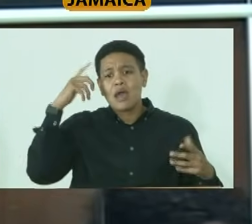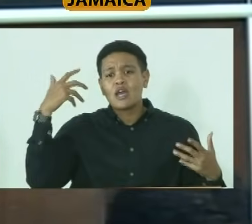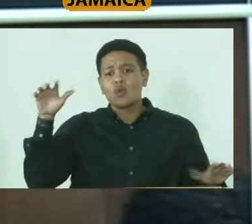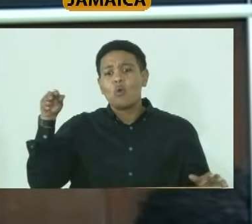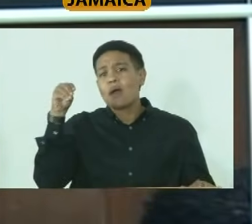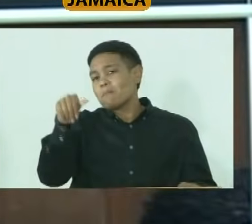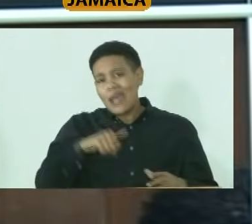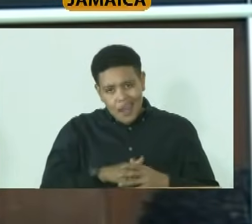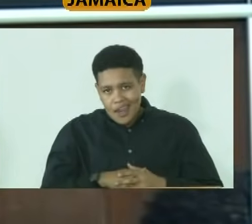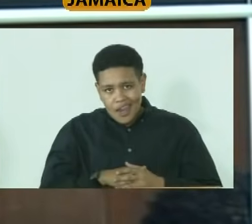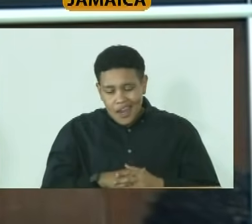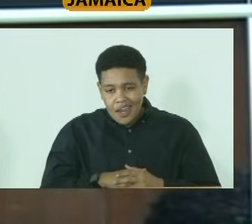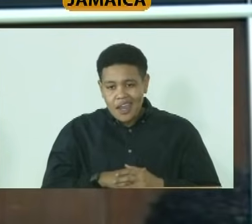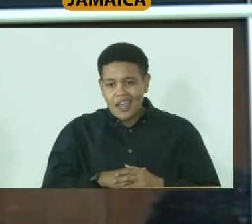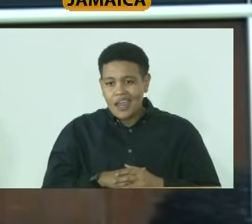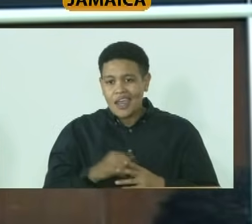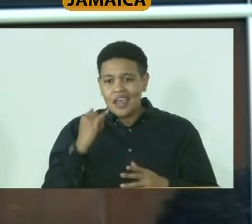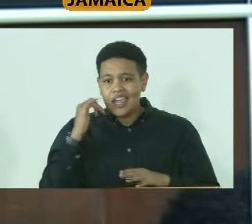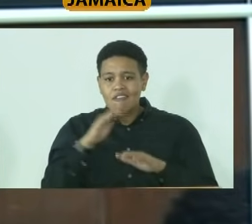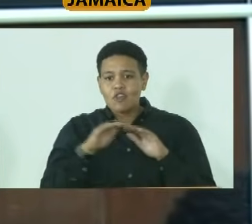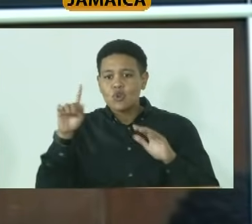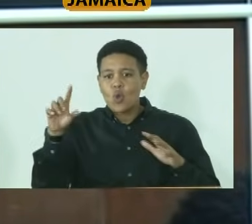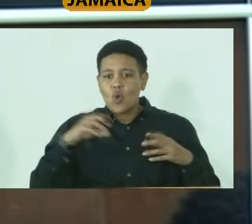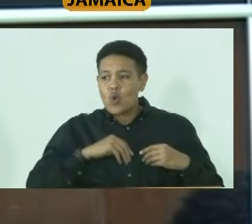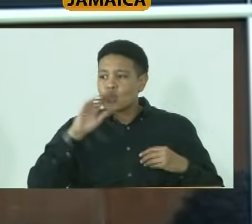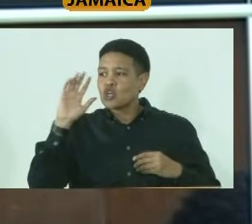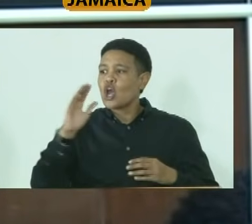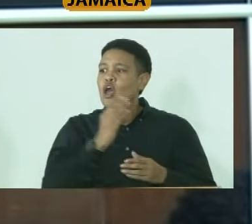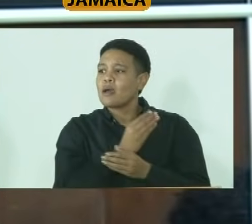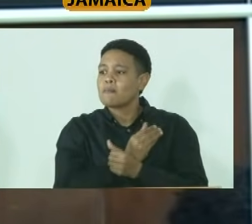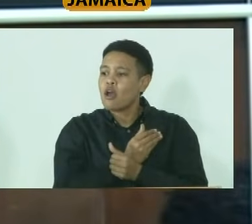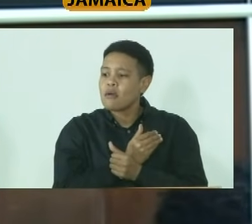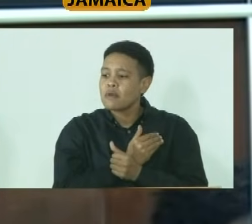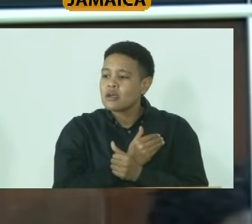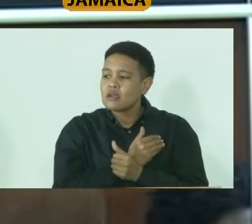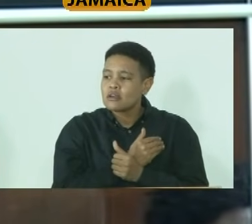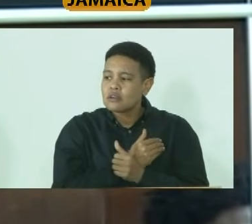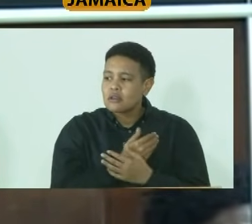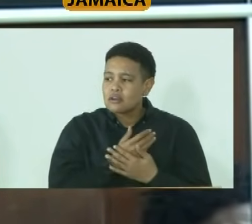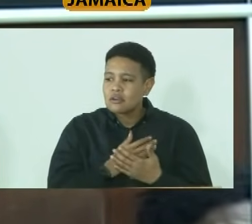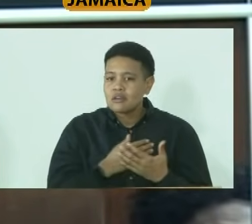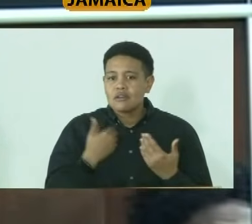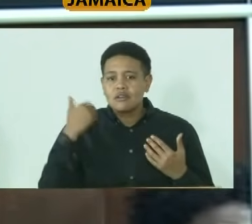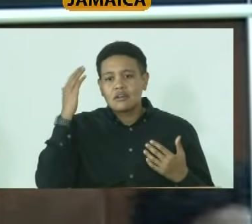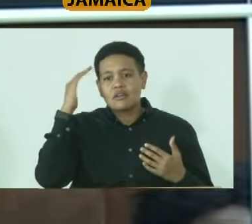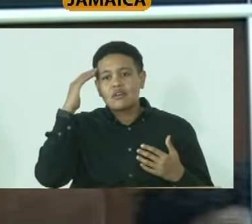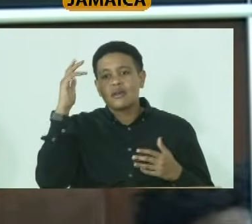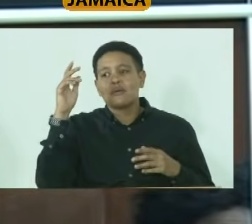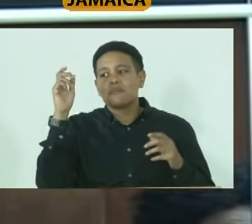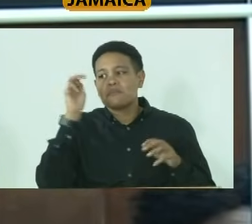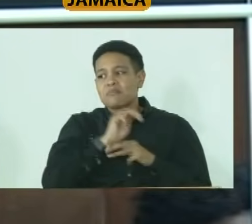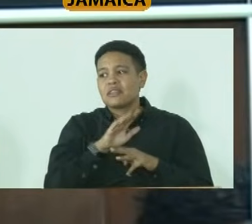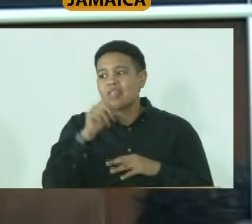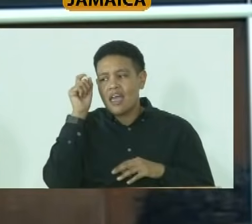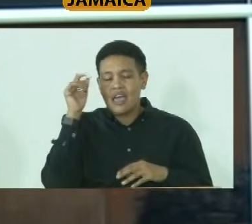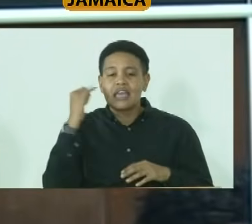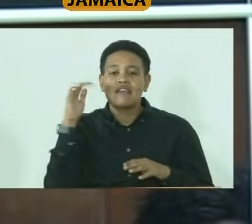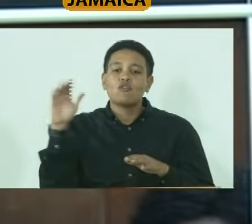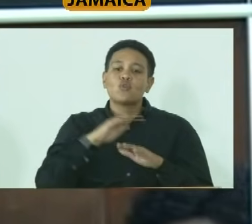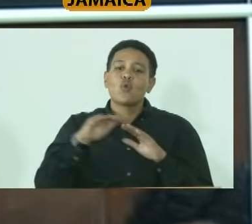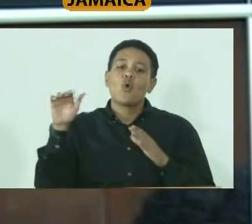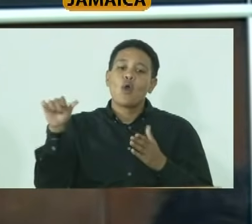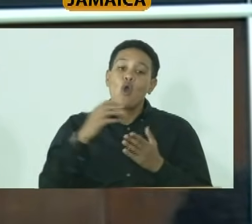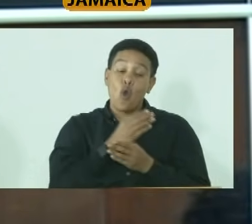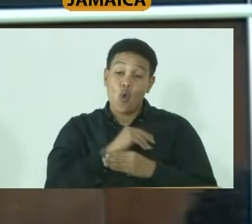pay. But if you don't own your property, no, I know the minister understands the word. If you don't pay, if you